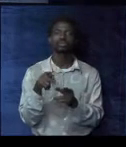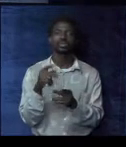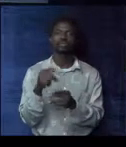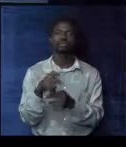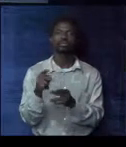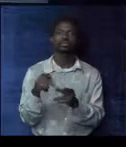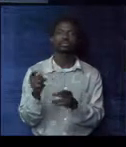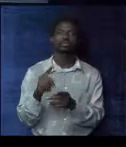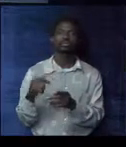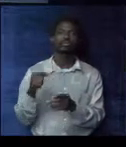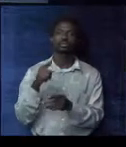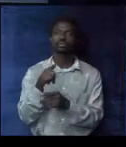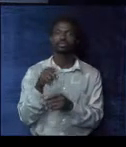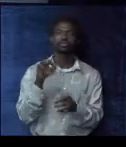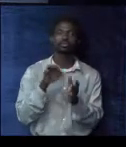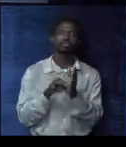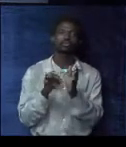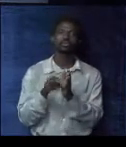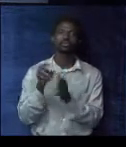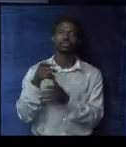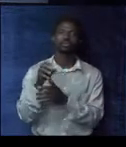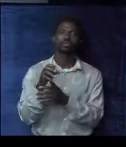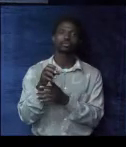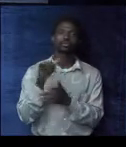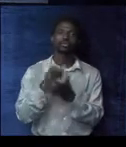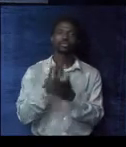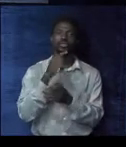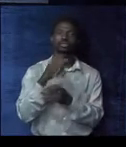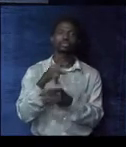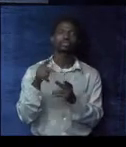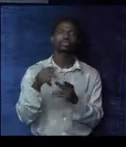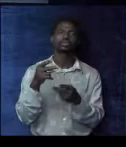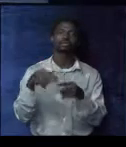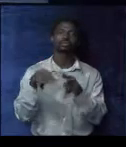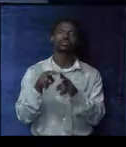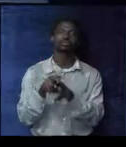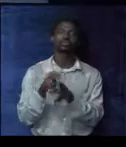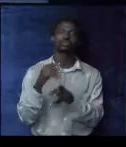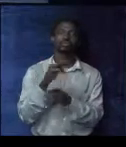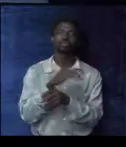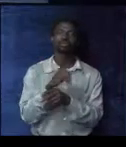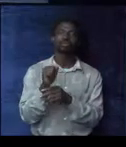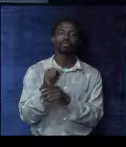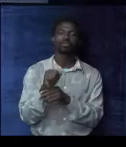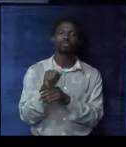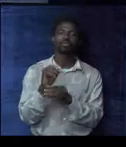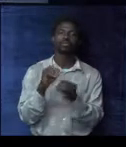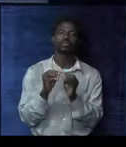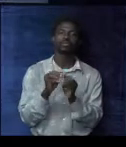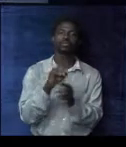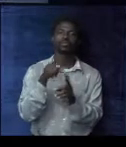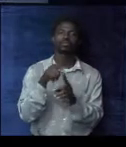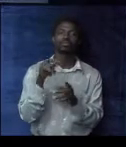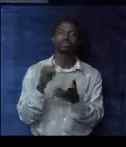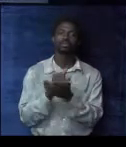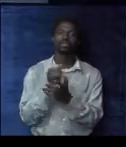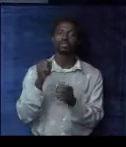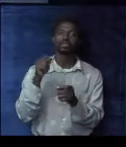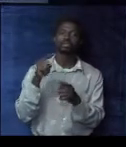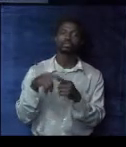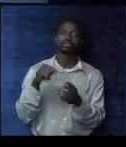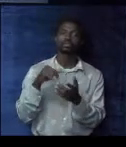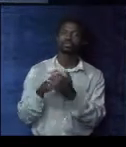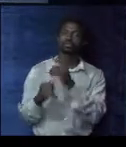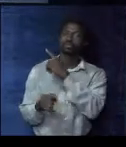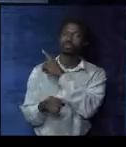place, the place where you count hundreds, and that's the place value. So when they ask you for the place value of a digit, it means when you get to this place,